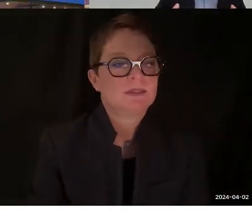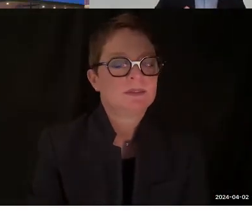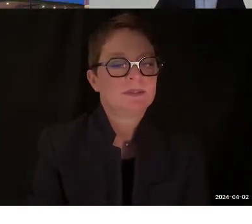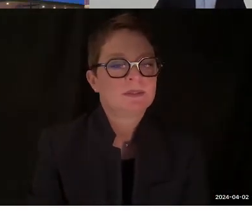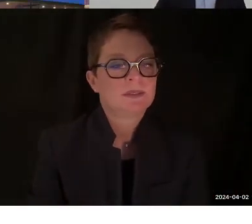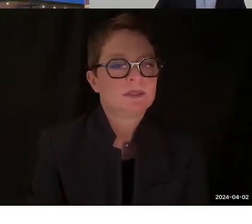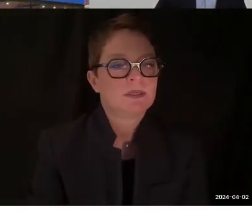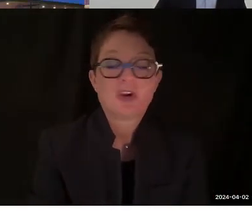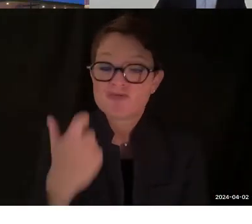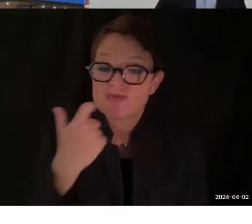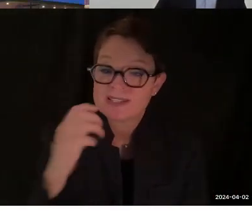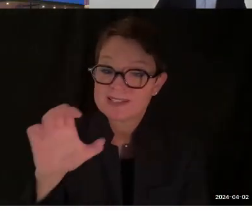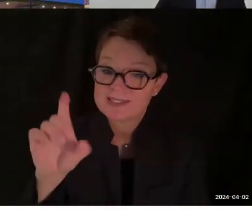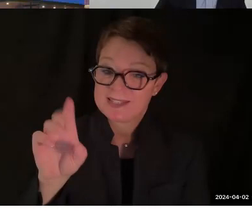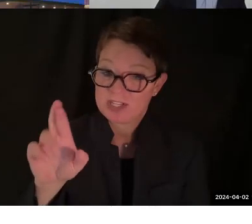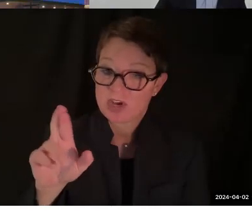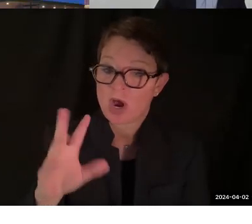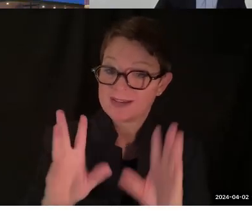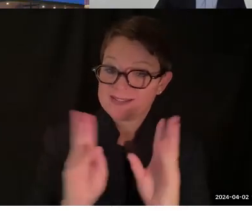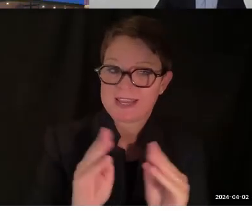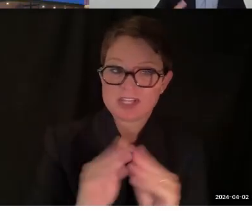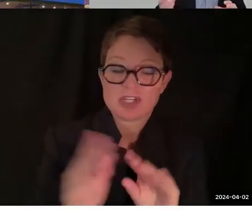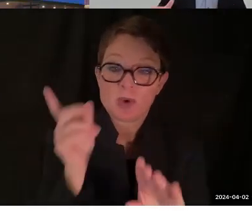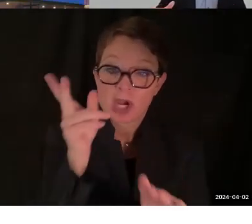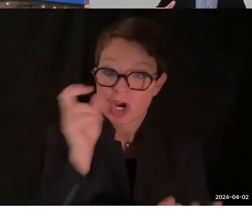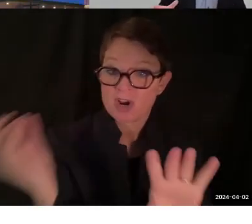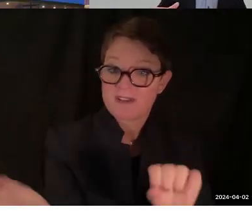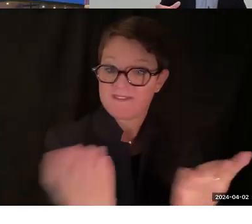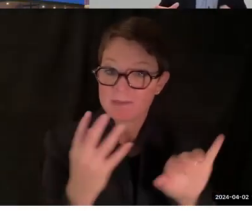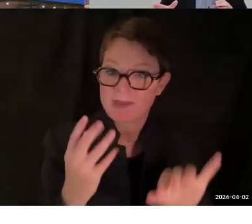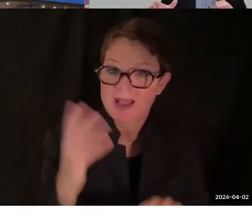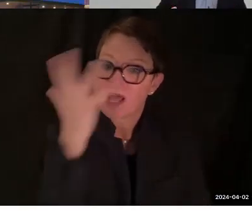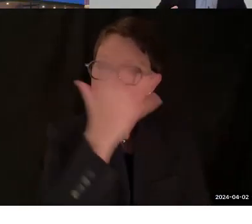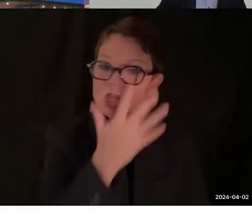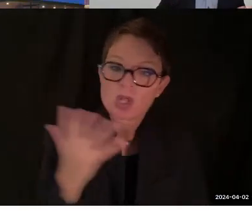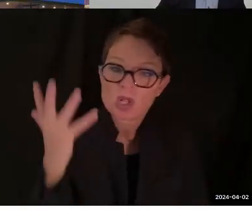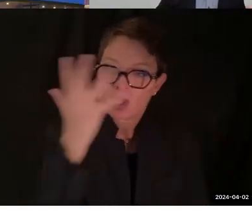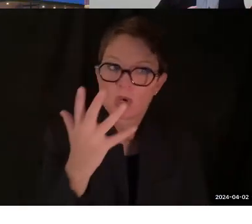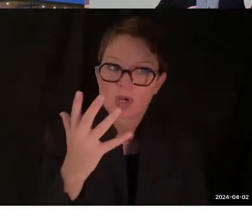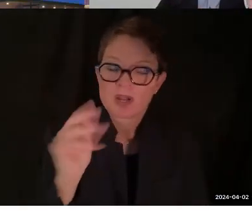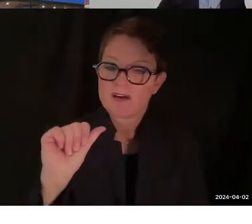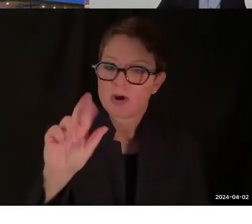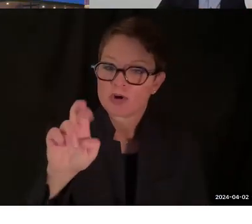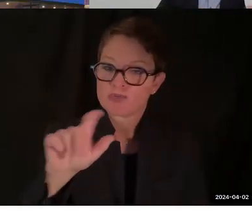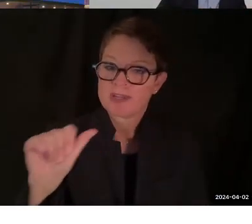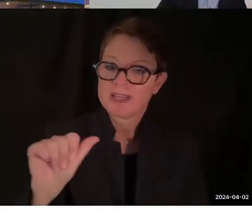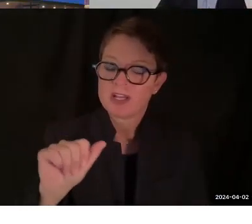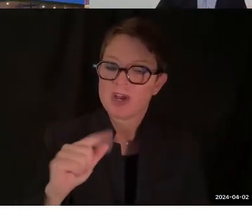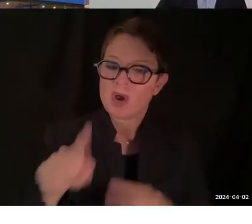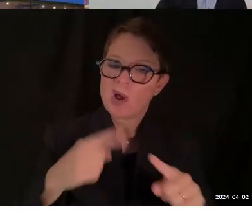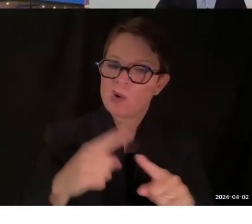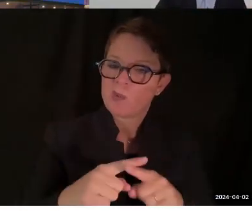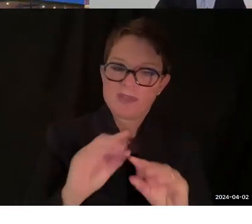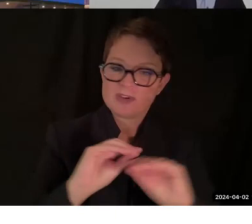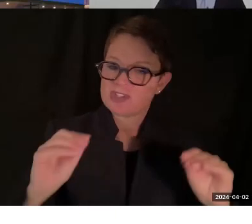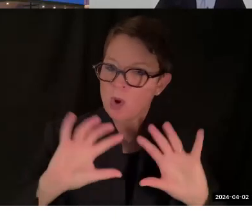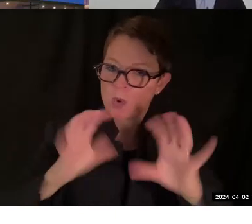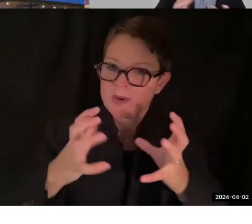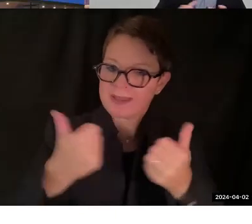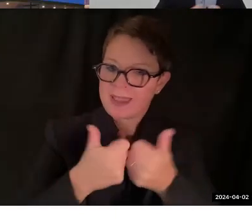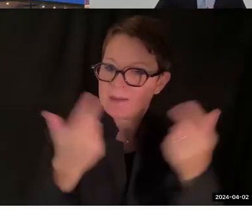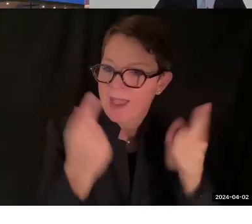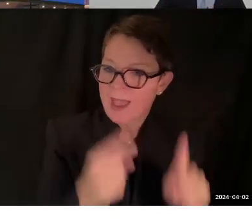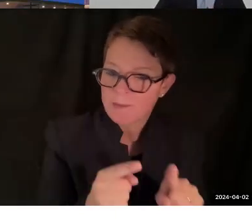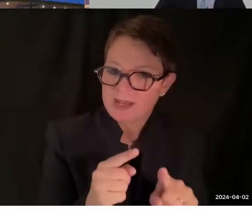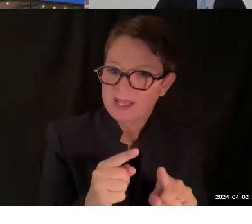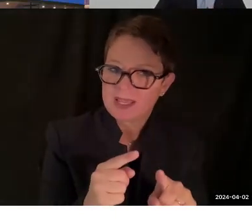So in our last CDR session, we heard a lot of feedback regarding the appearance of the arena at non-event times and the concern that it